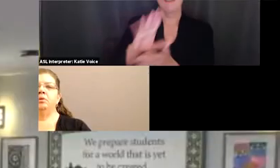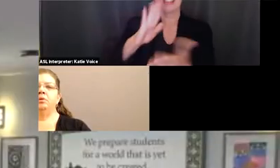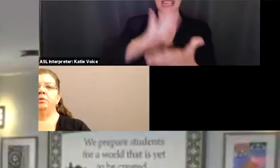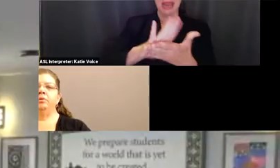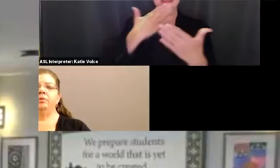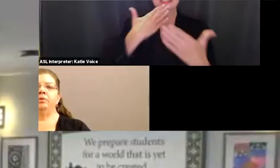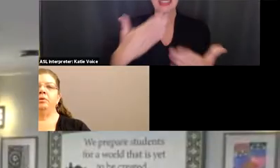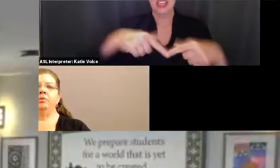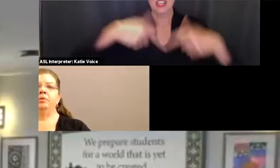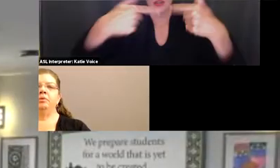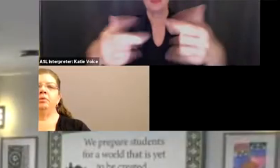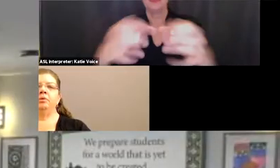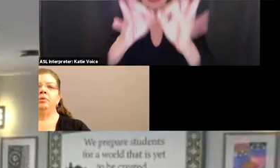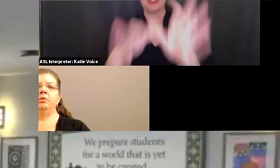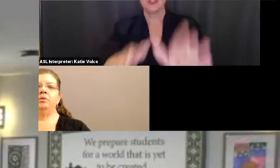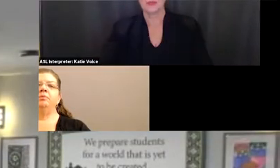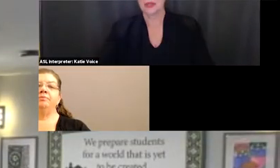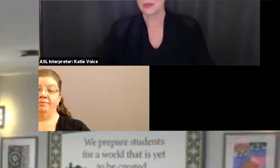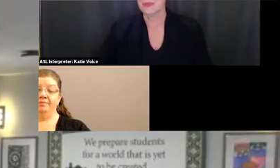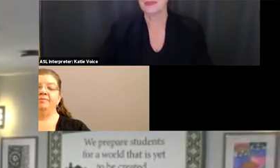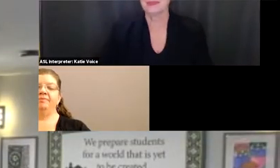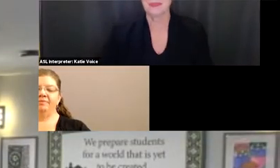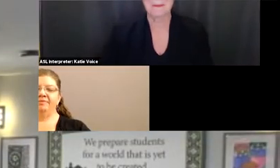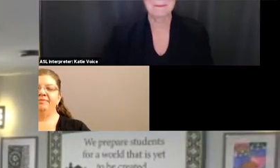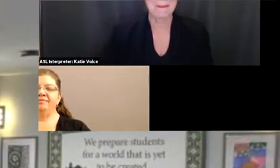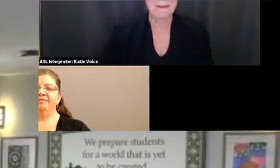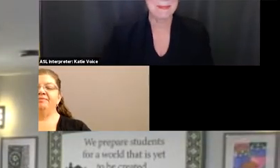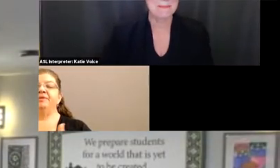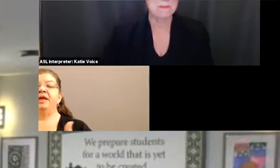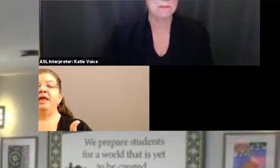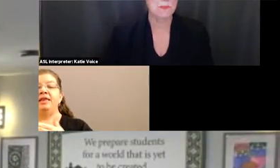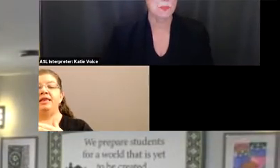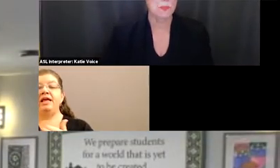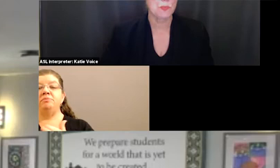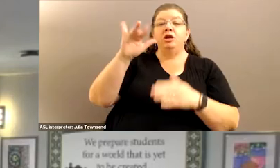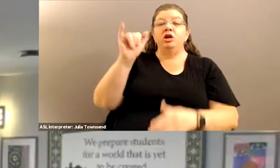thank you next speaker is jenny sperling